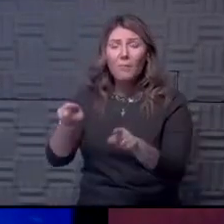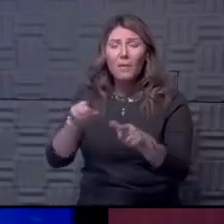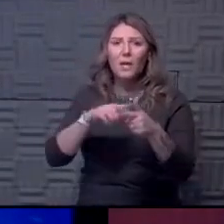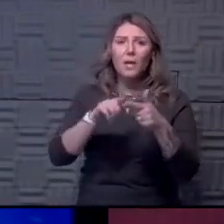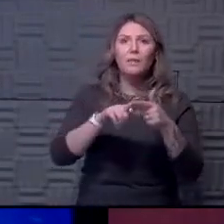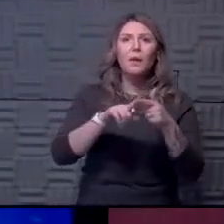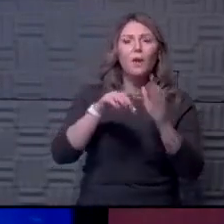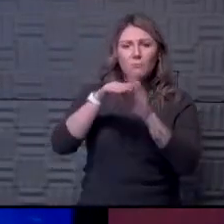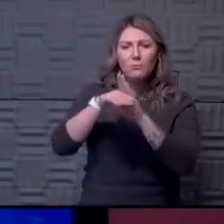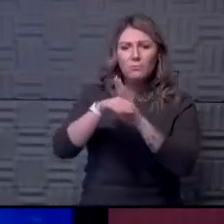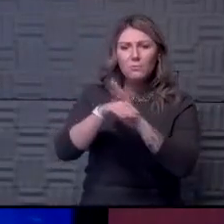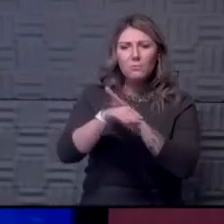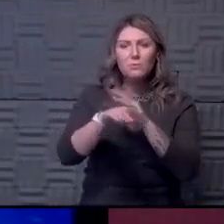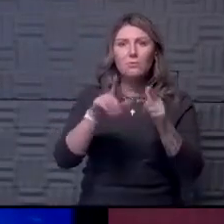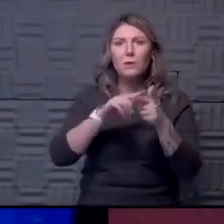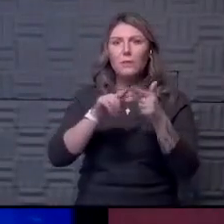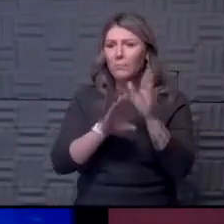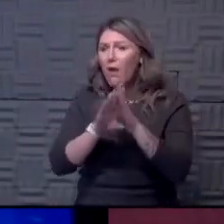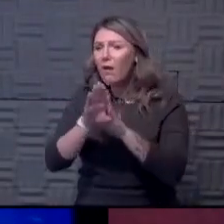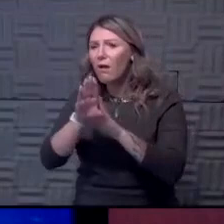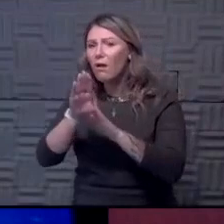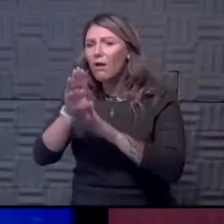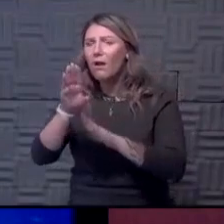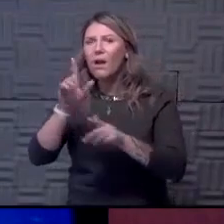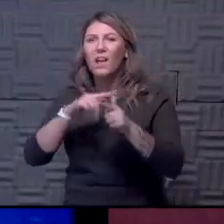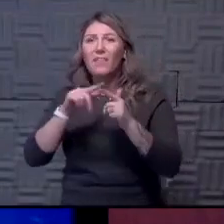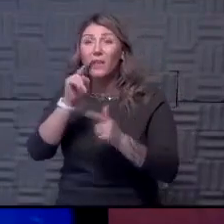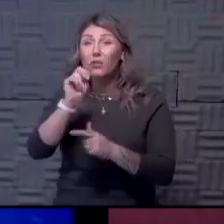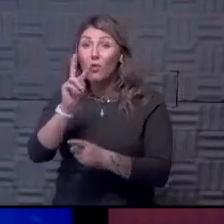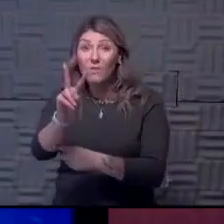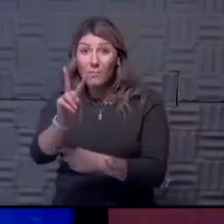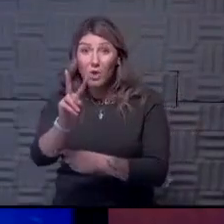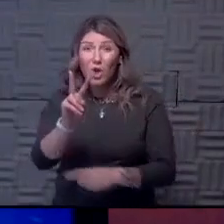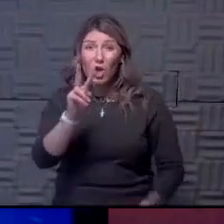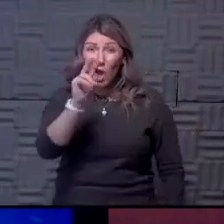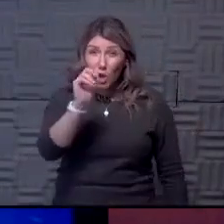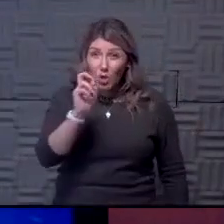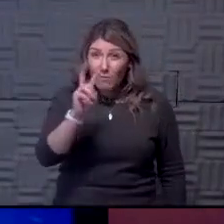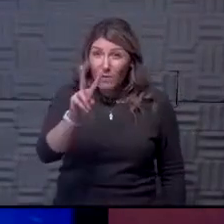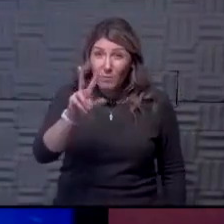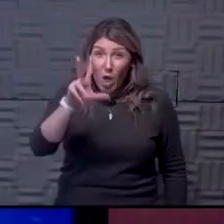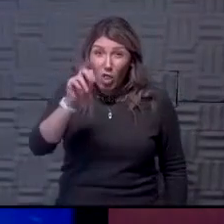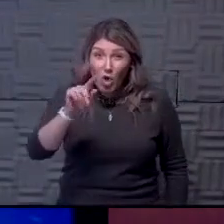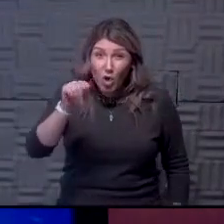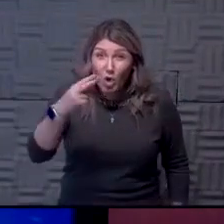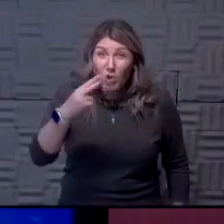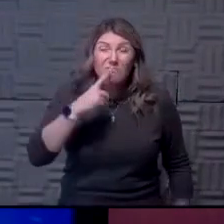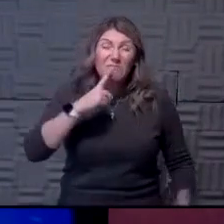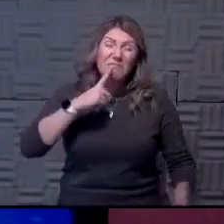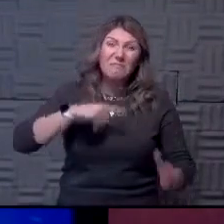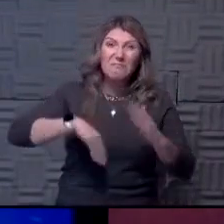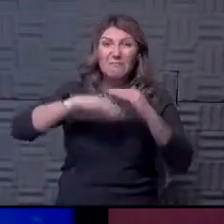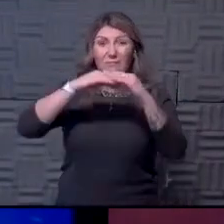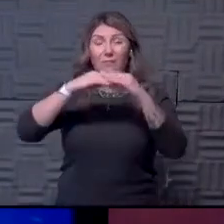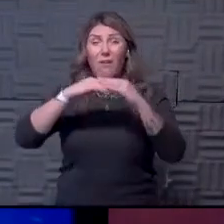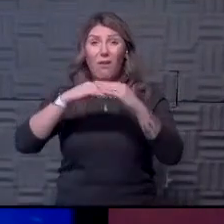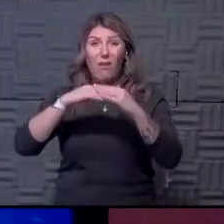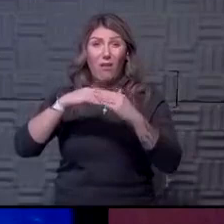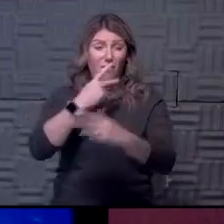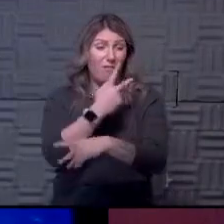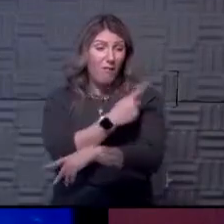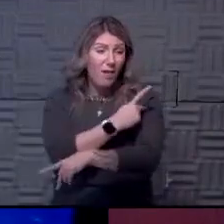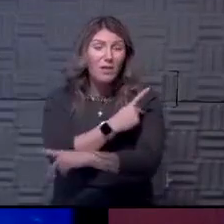came back in the late summer, we were able to bend the curve. And then in November, on November the 30th, we had our maximum number of COVID-positive patients